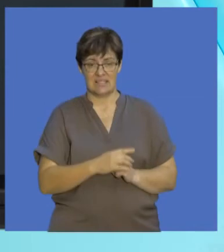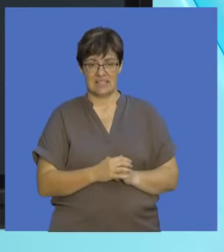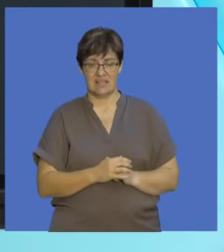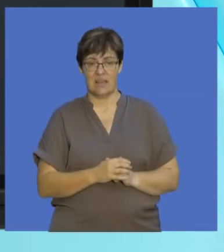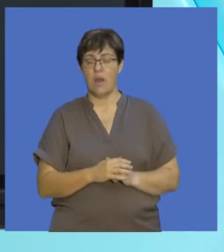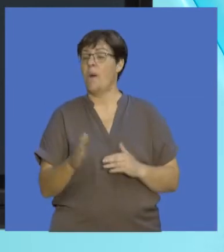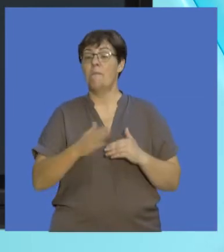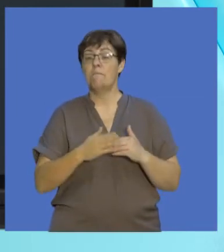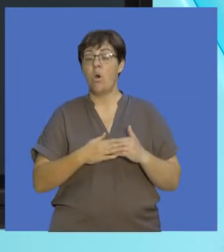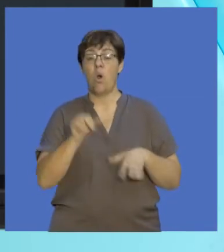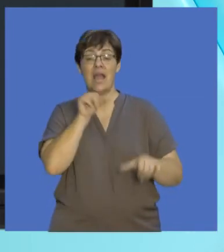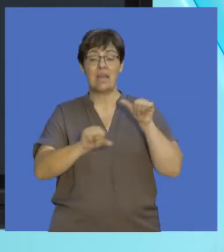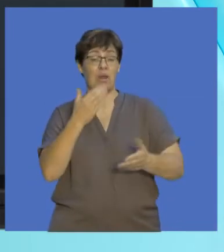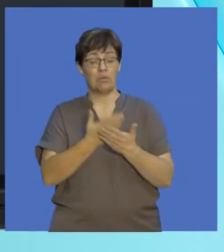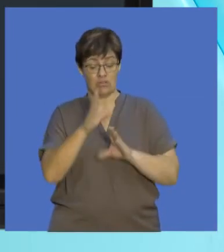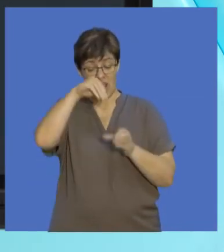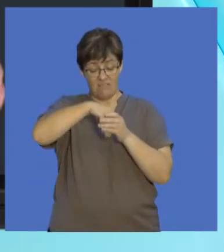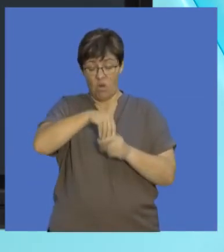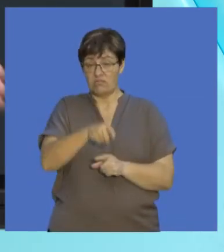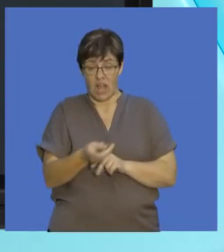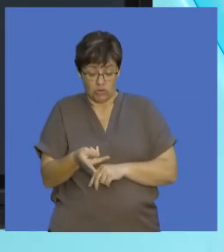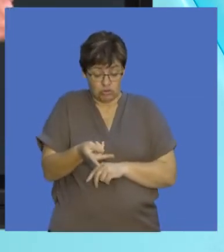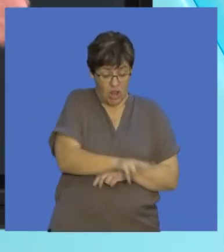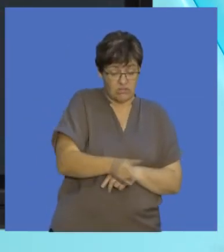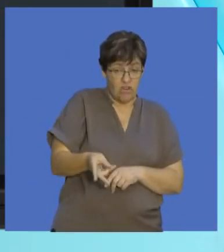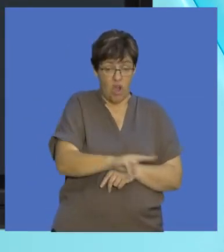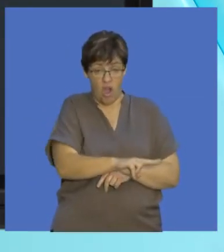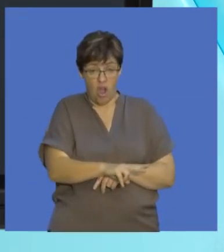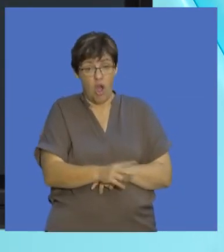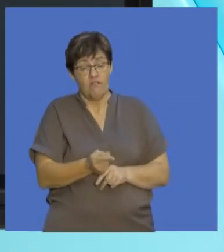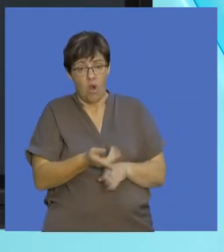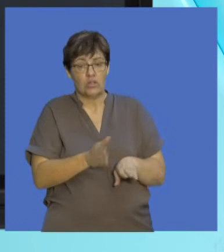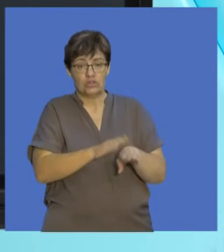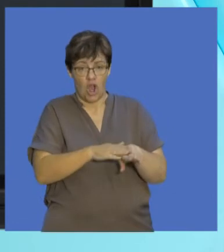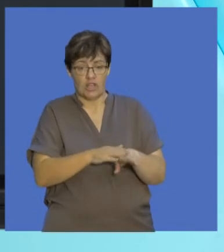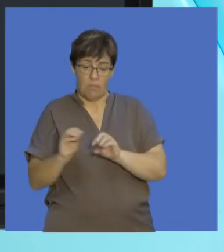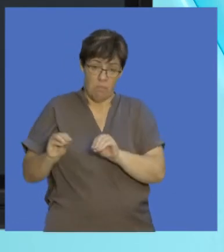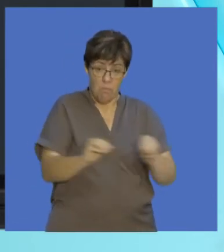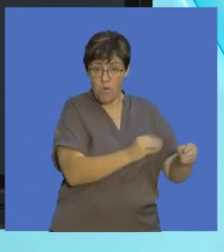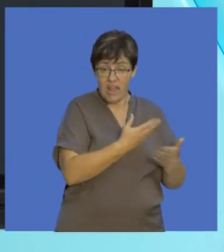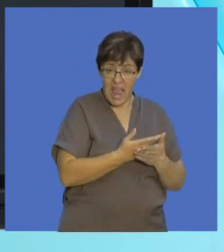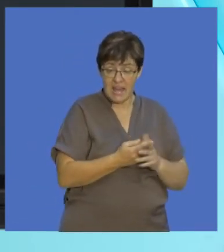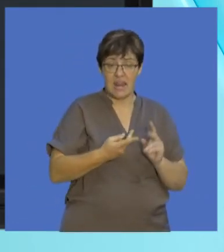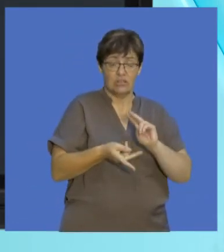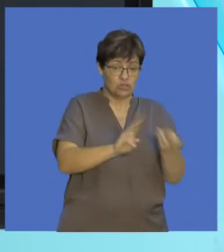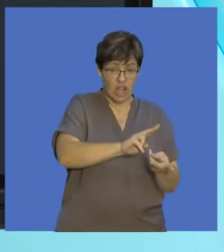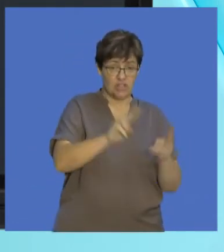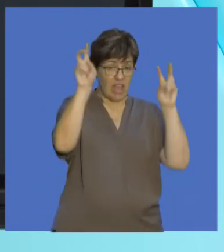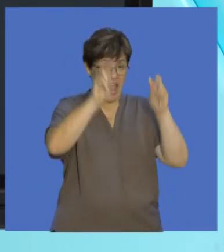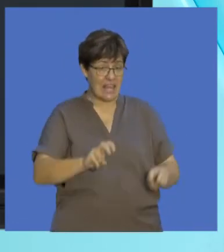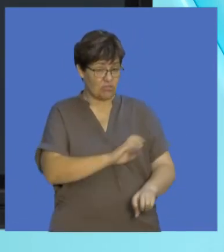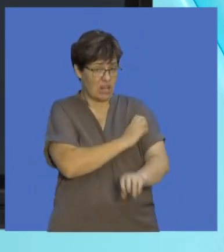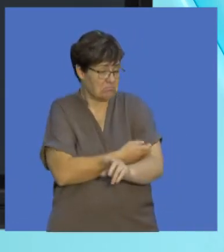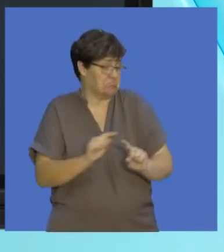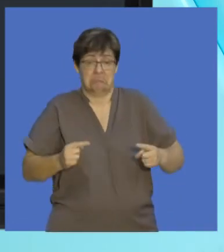words, we are saying that there is no more chemical potential energy to be transferred or to the charges so that they can be electrical